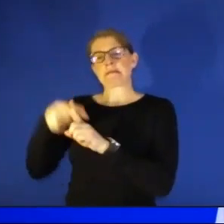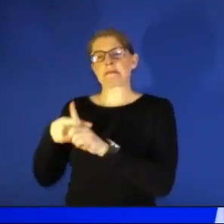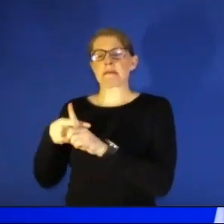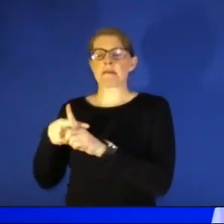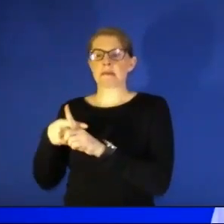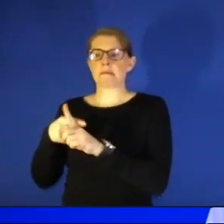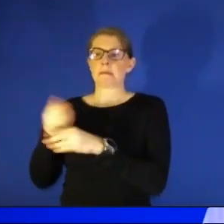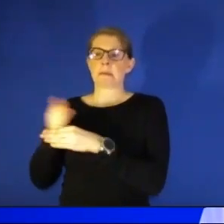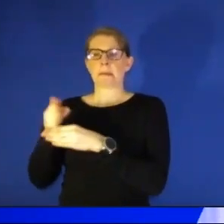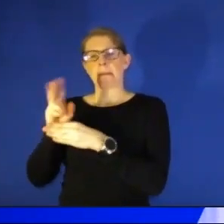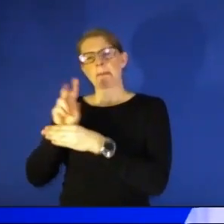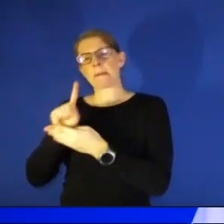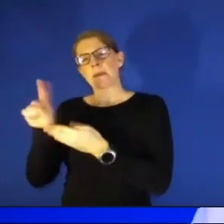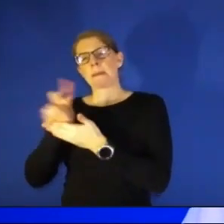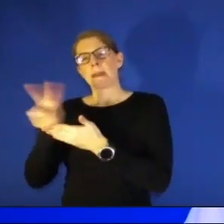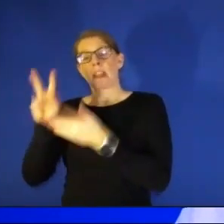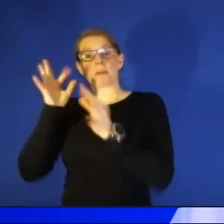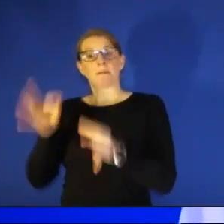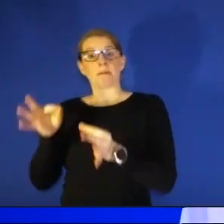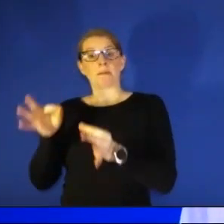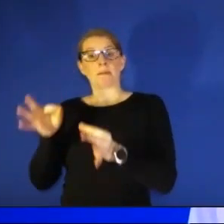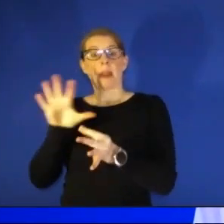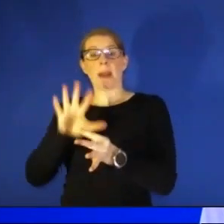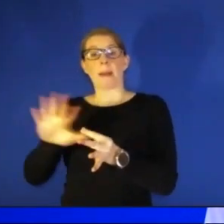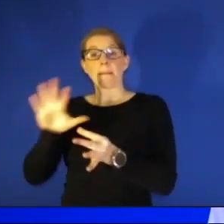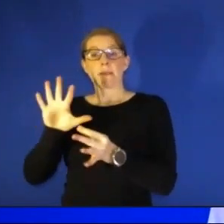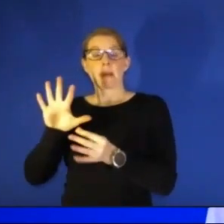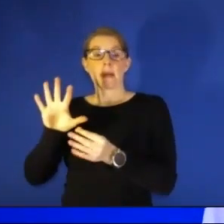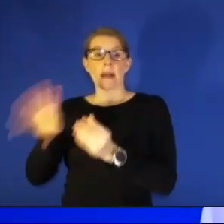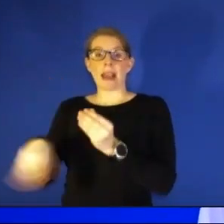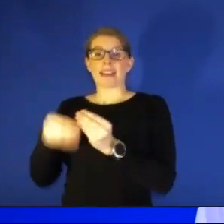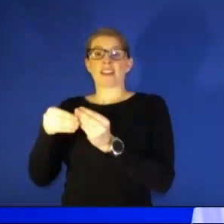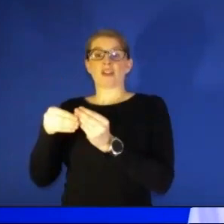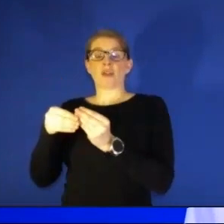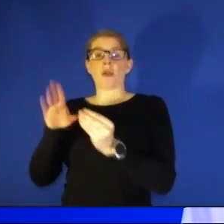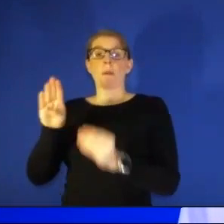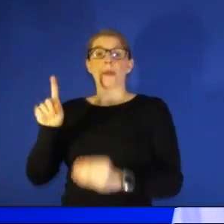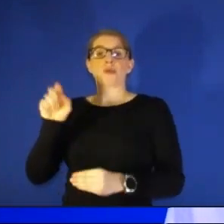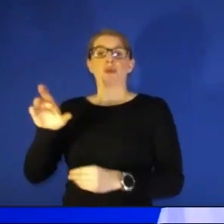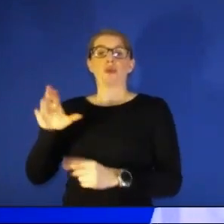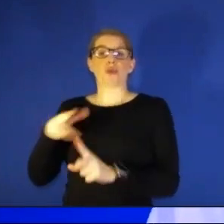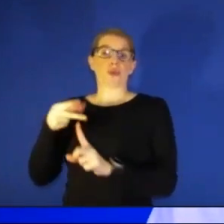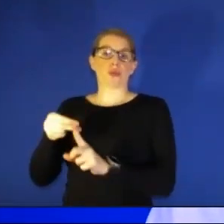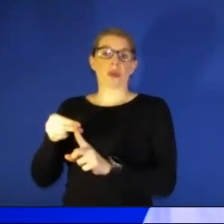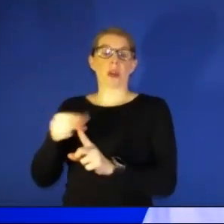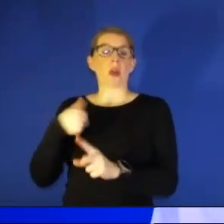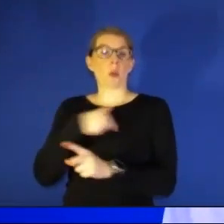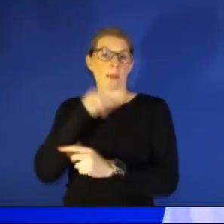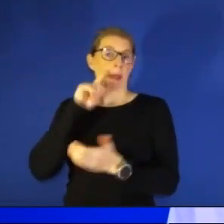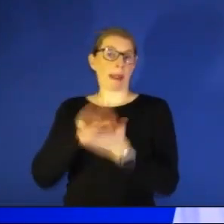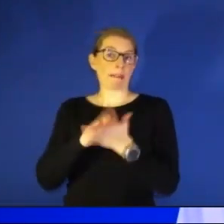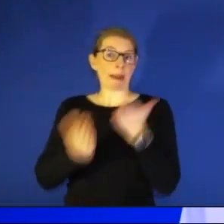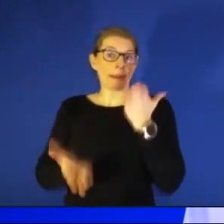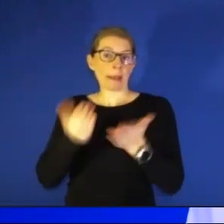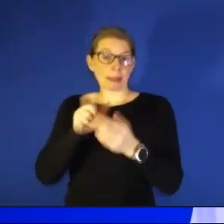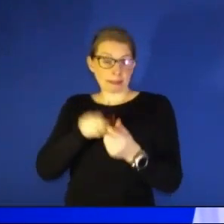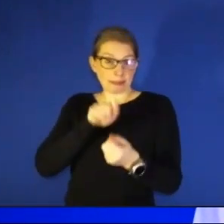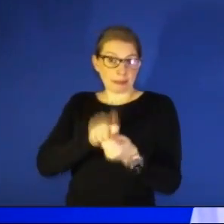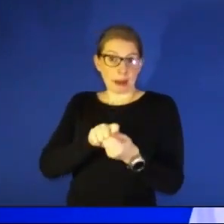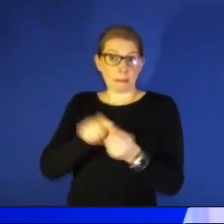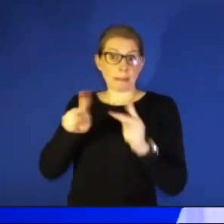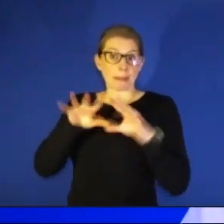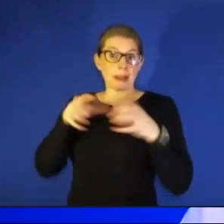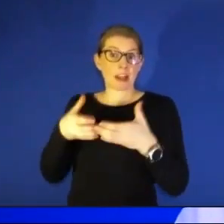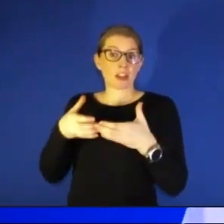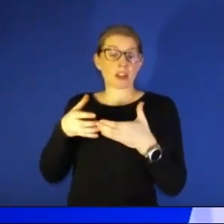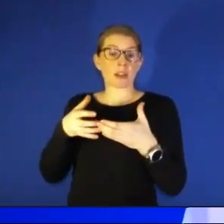next few weeks, to determine about additional booster doses. Certainly we believe that maybe certain populations, like a certain